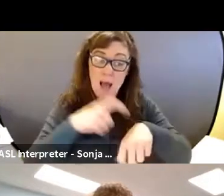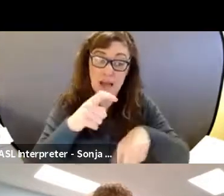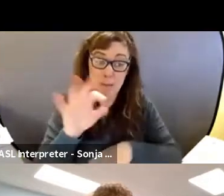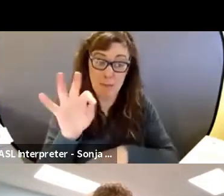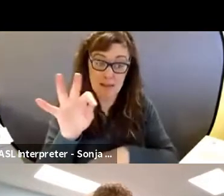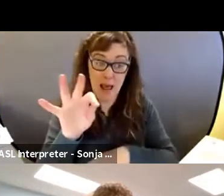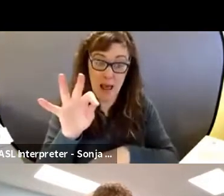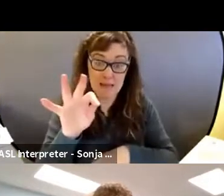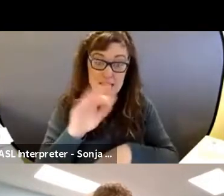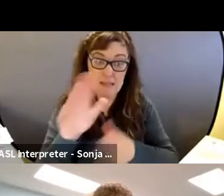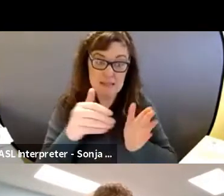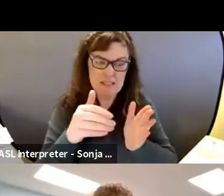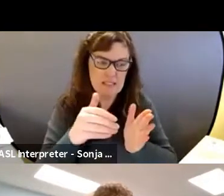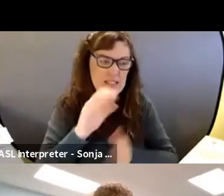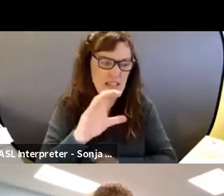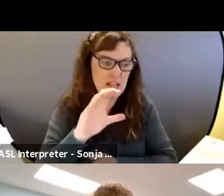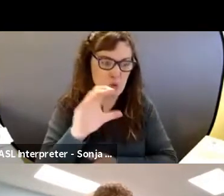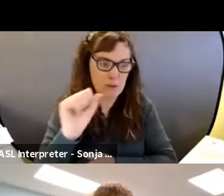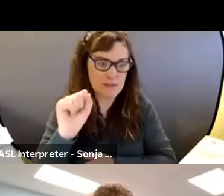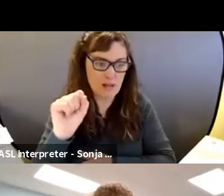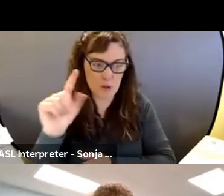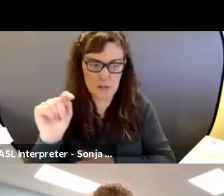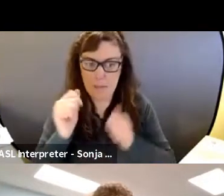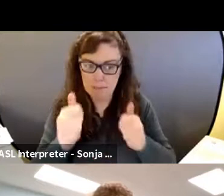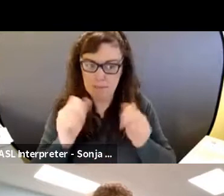Central, correct, Naisha? All right, cool. So I just want to make sure.